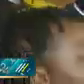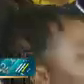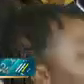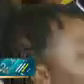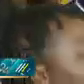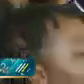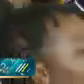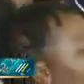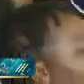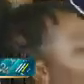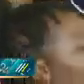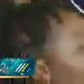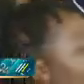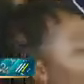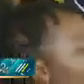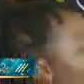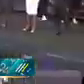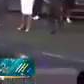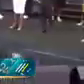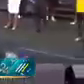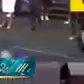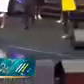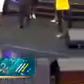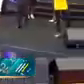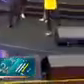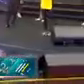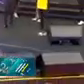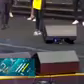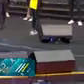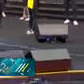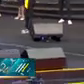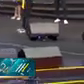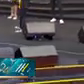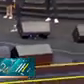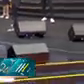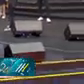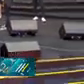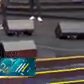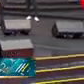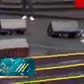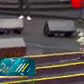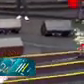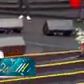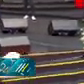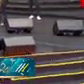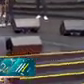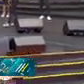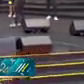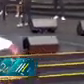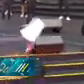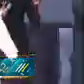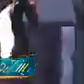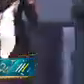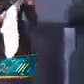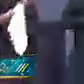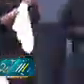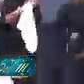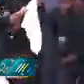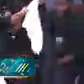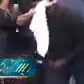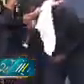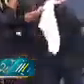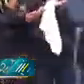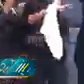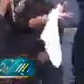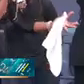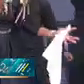high God you are the most high you are the most high God you are the high God you are